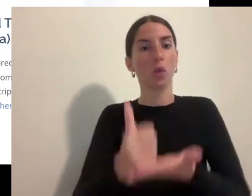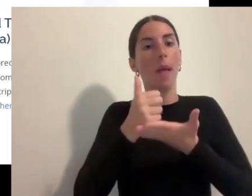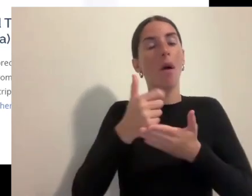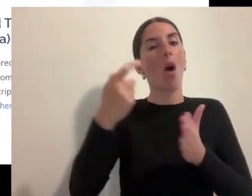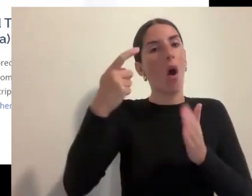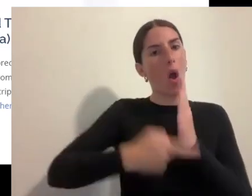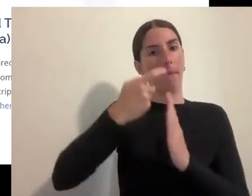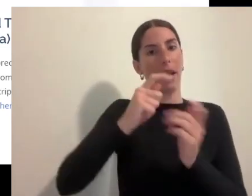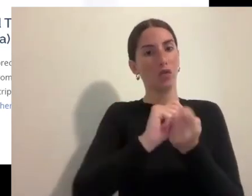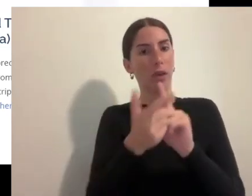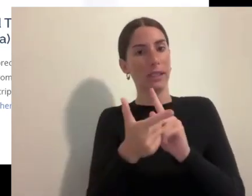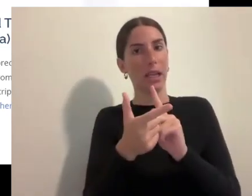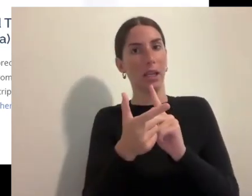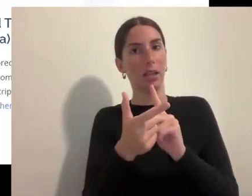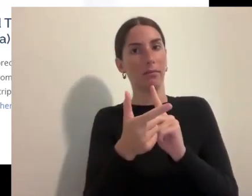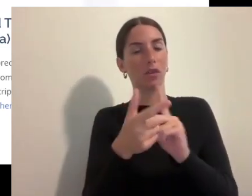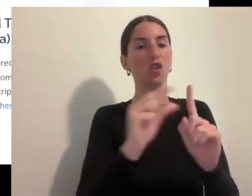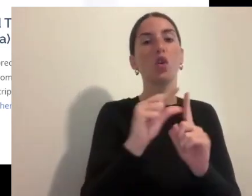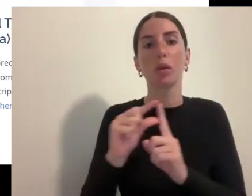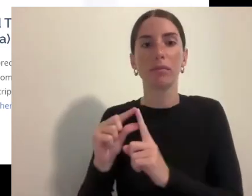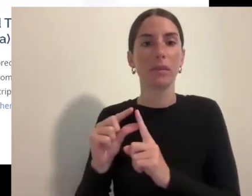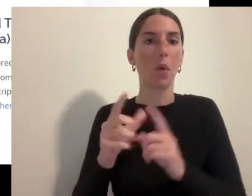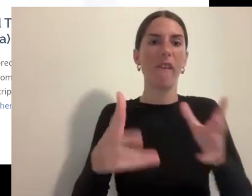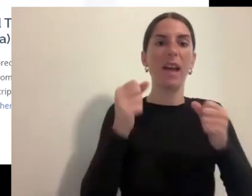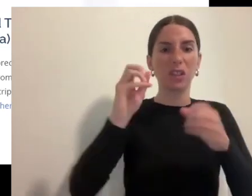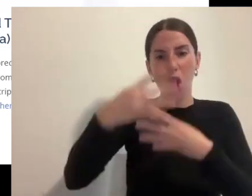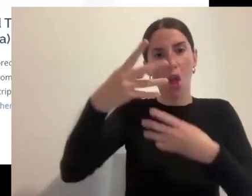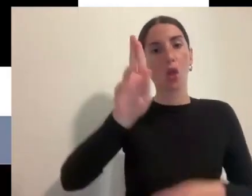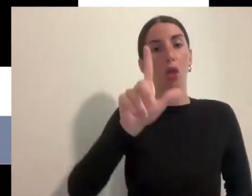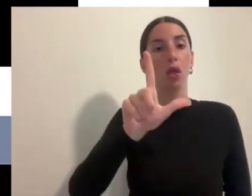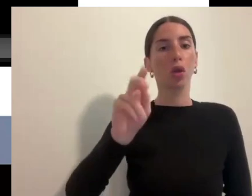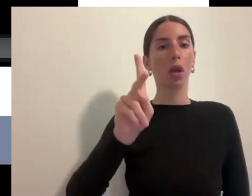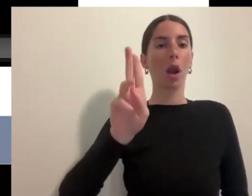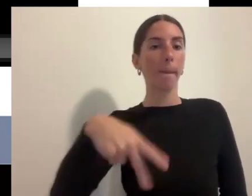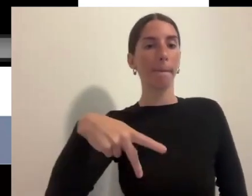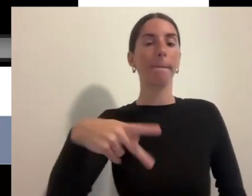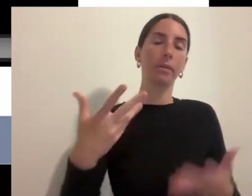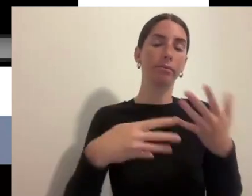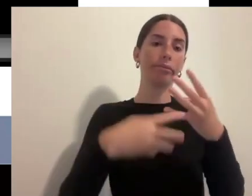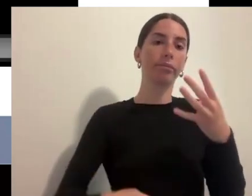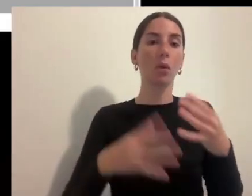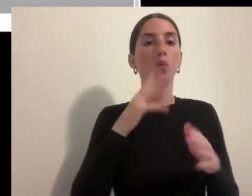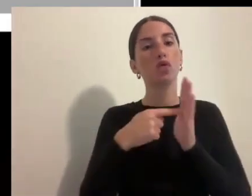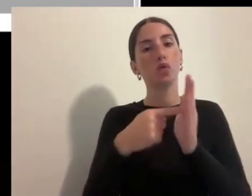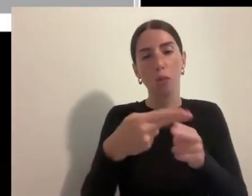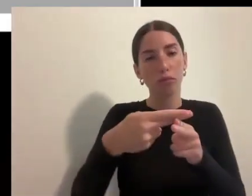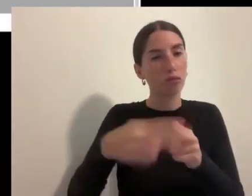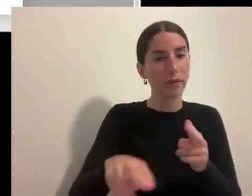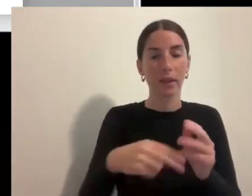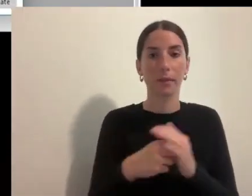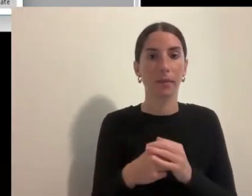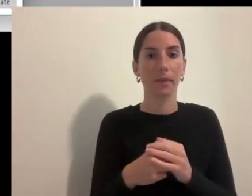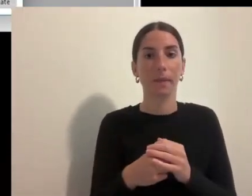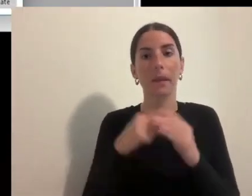translate terms, super fast term lookup, and so on. So I'm going to show you just very briefly um,